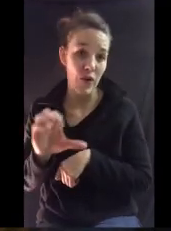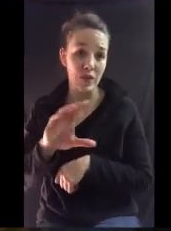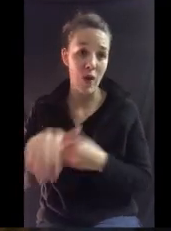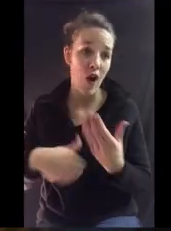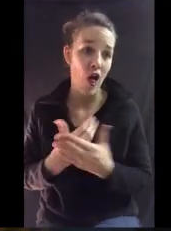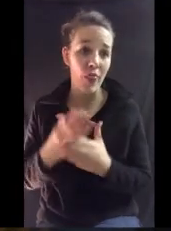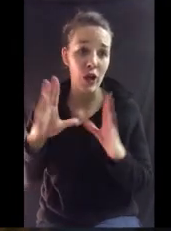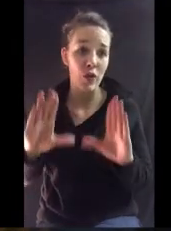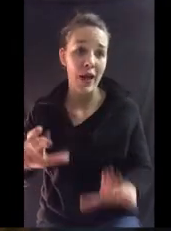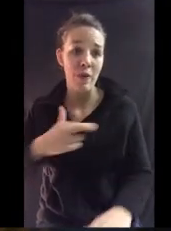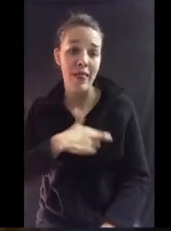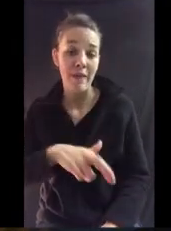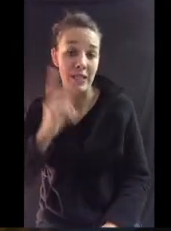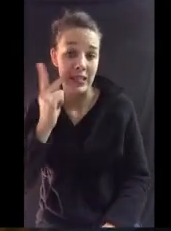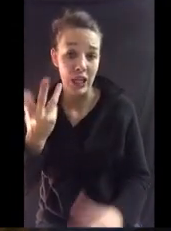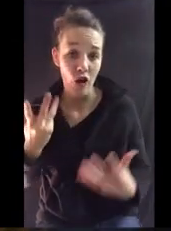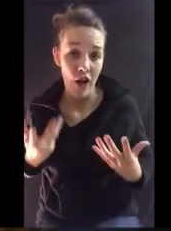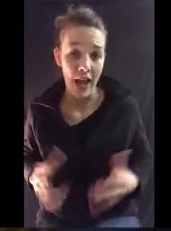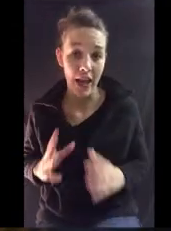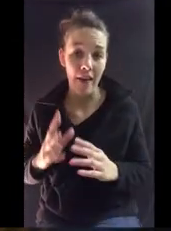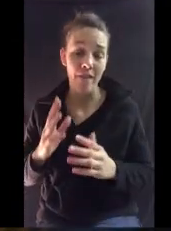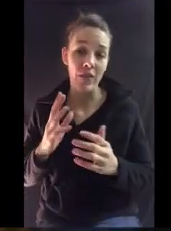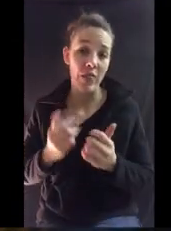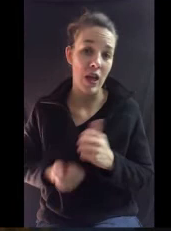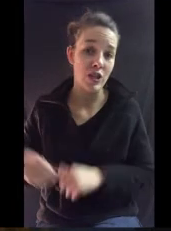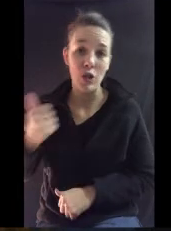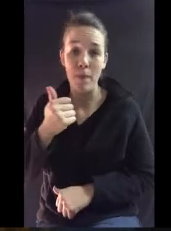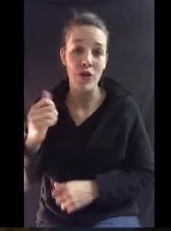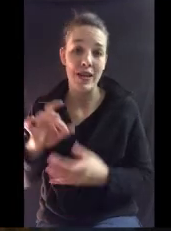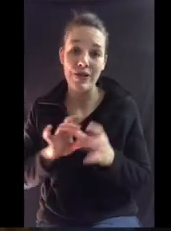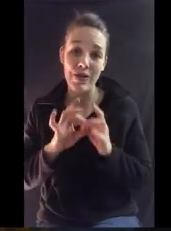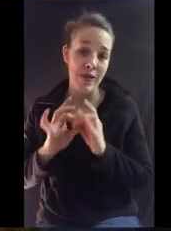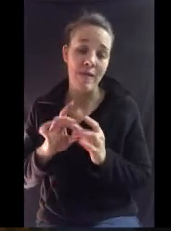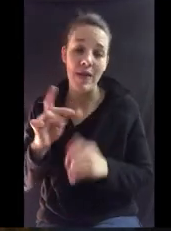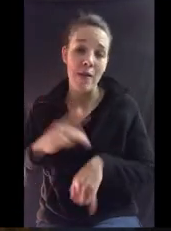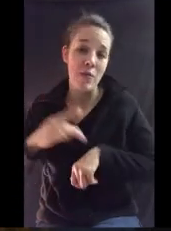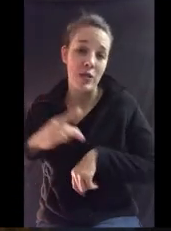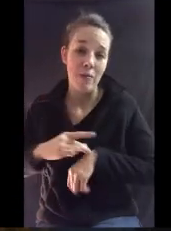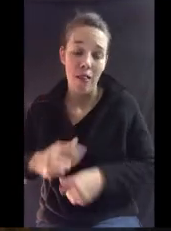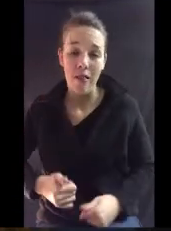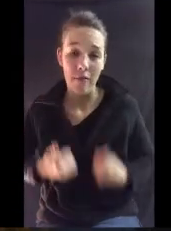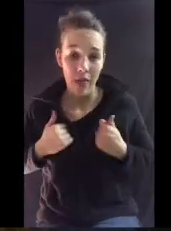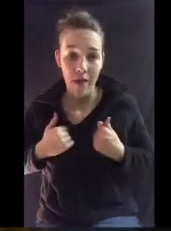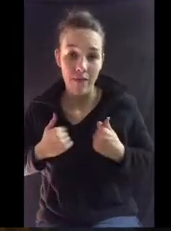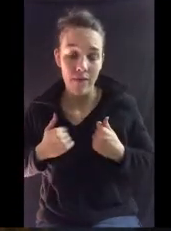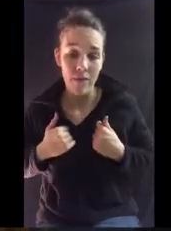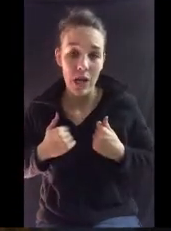that force which all the great religions have seen as the supreme unifying principle of